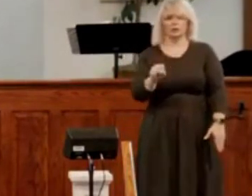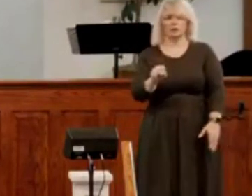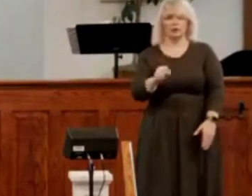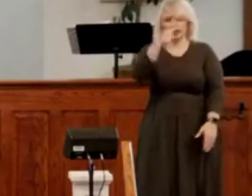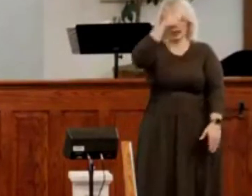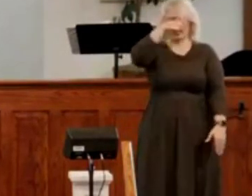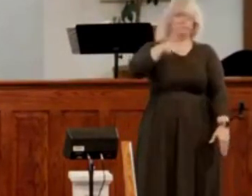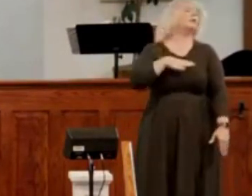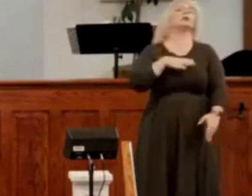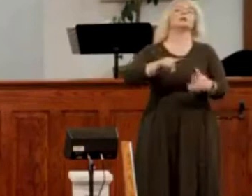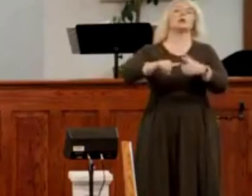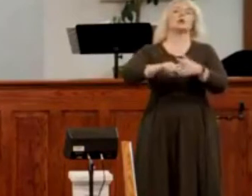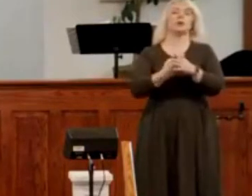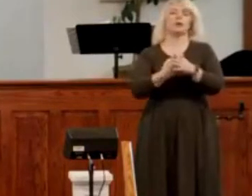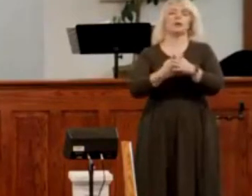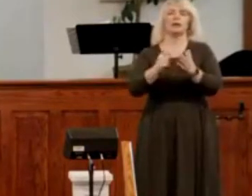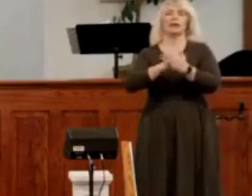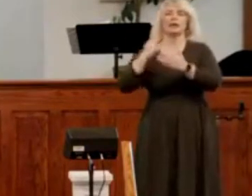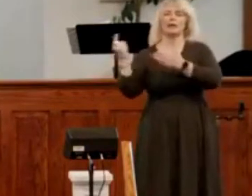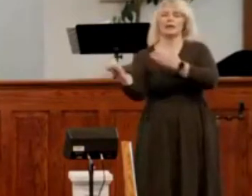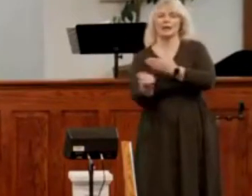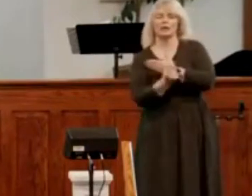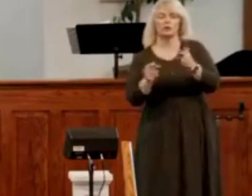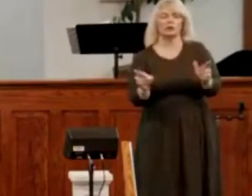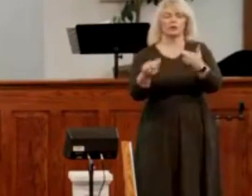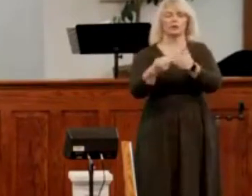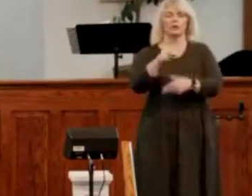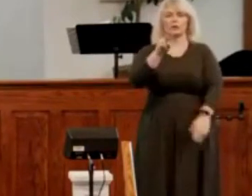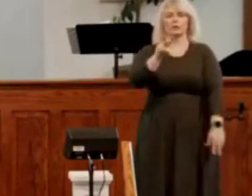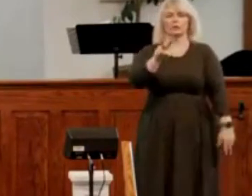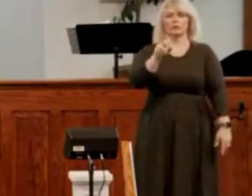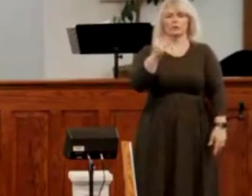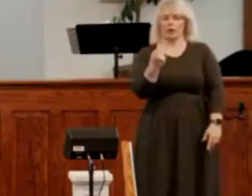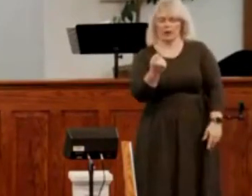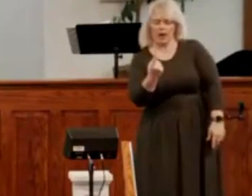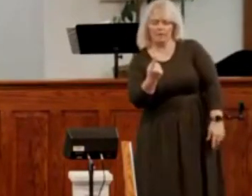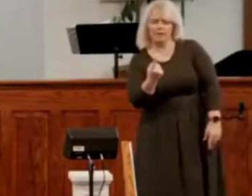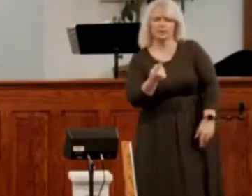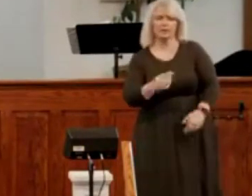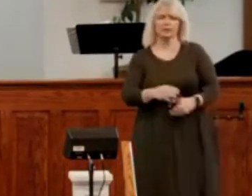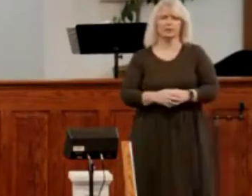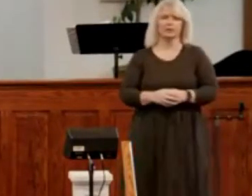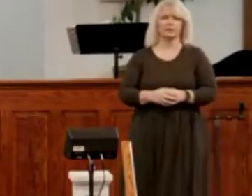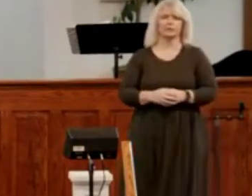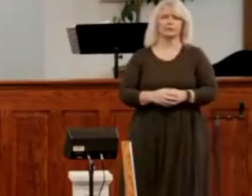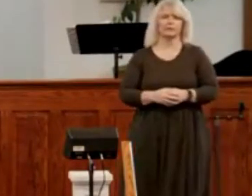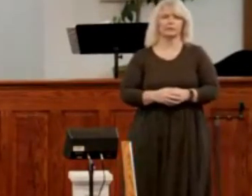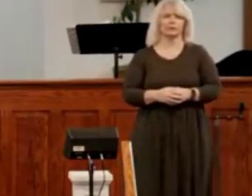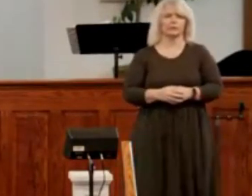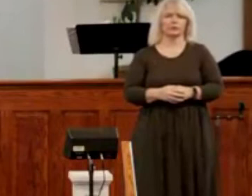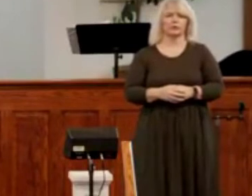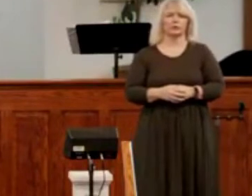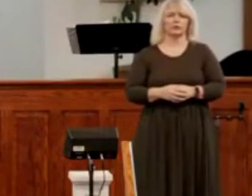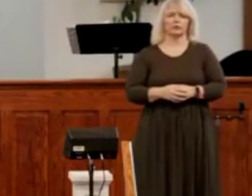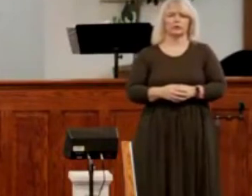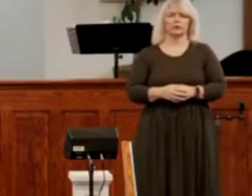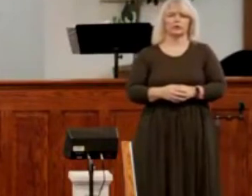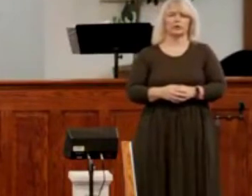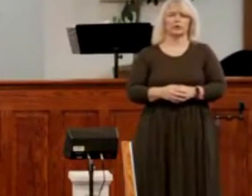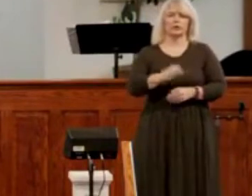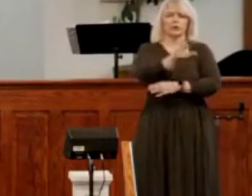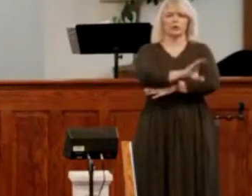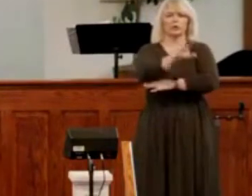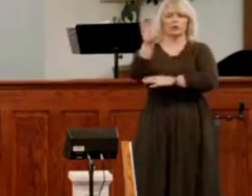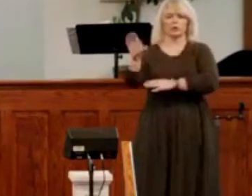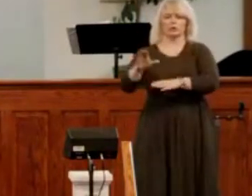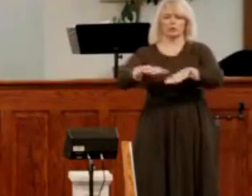study next week in room 212 or 211, excuse me, so get involved in that. Operation Christmas Child, some of you have